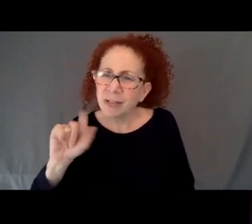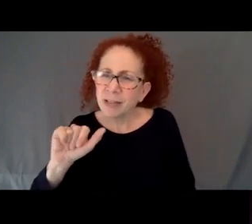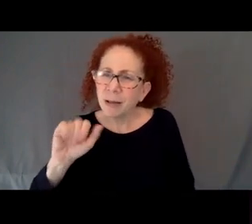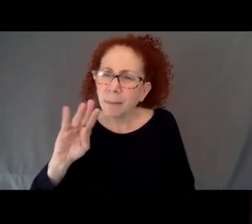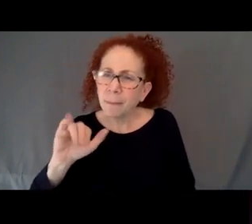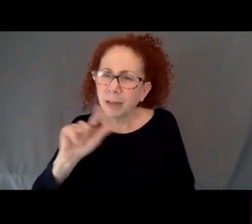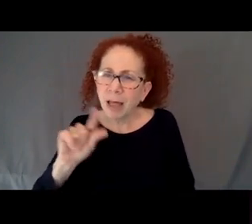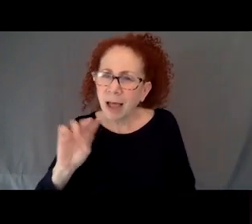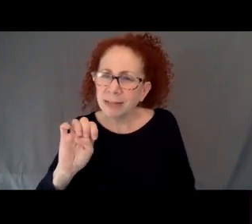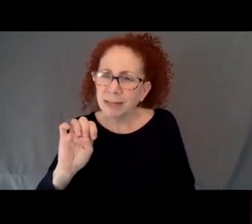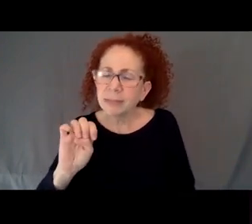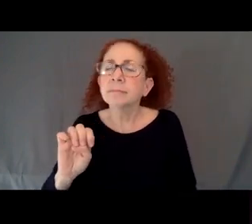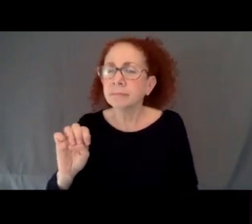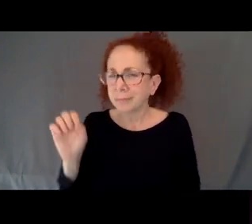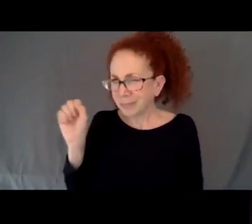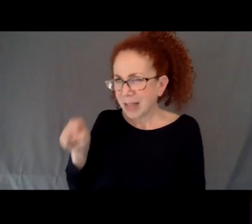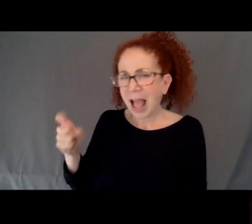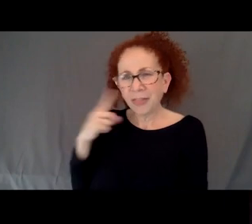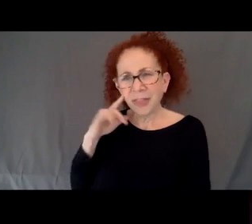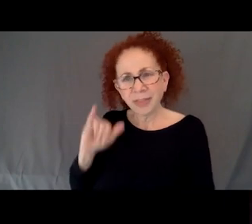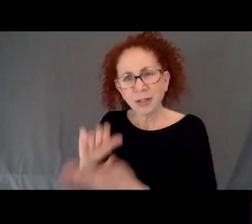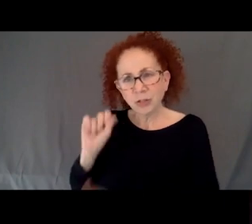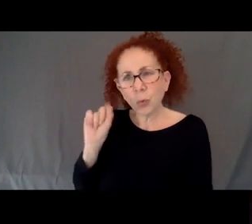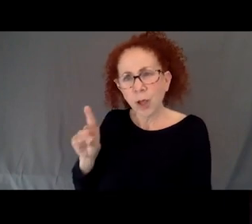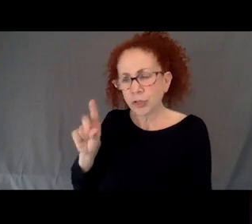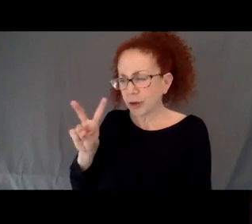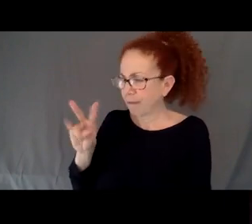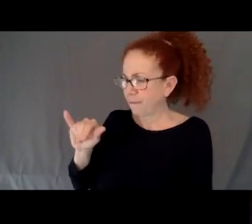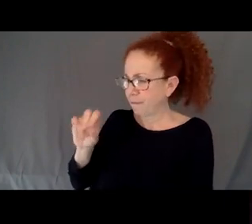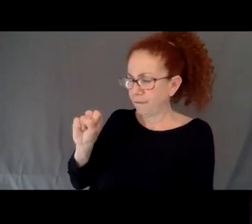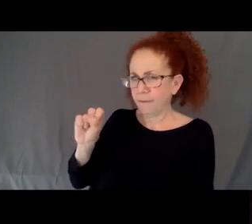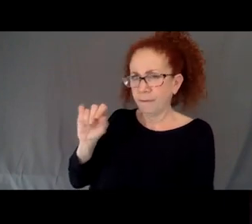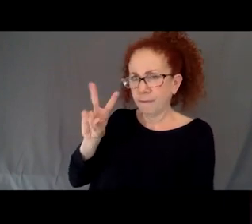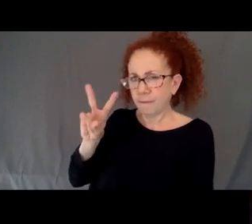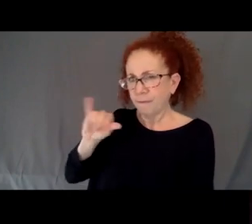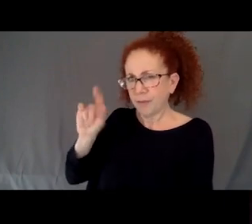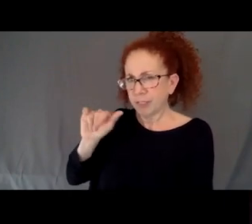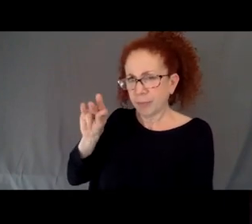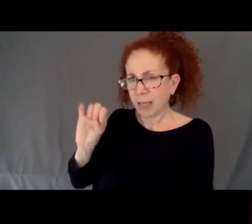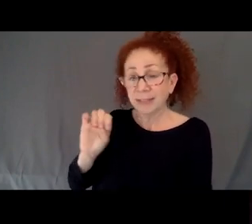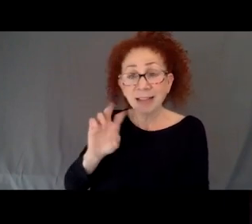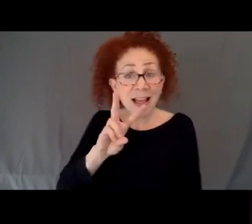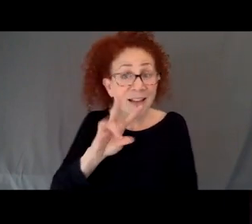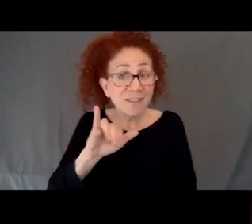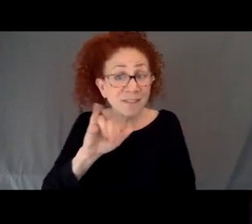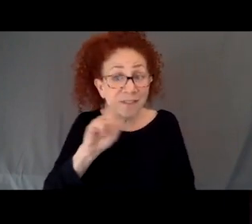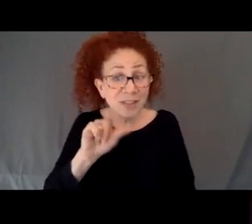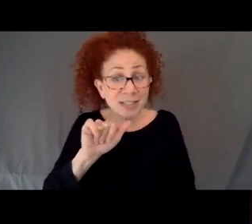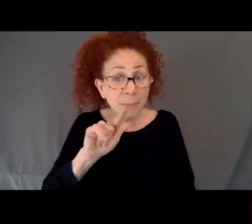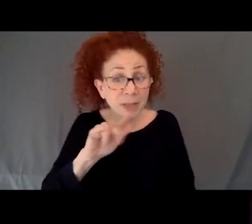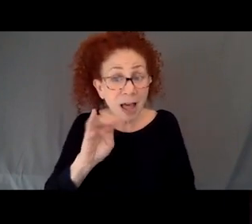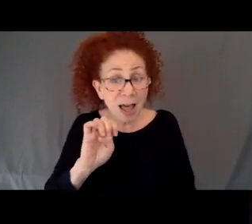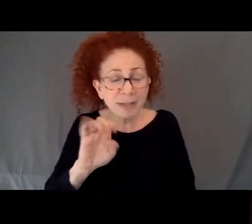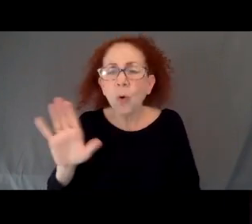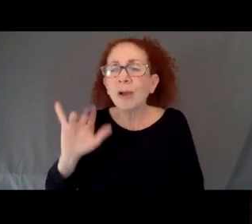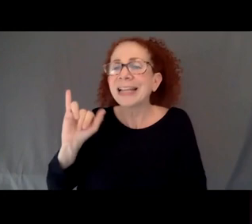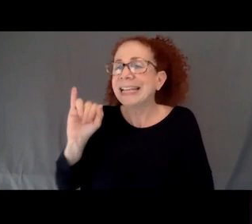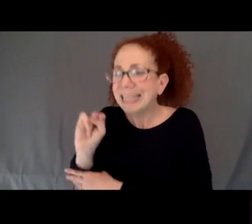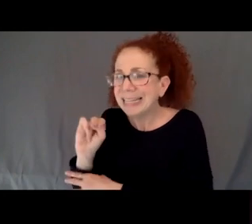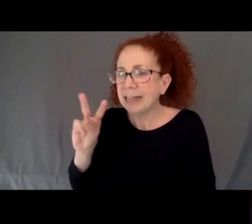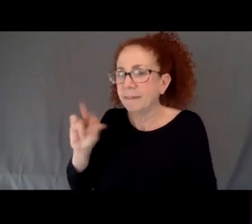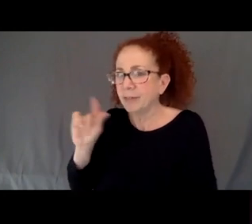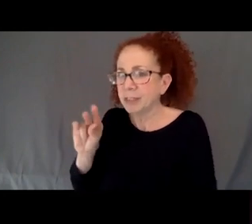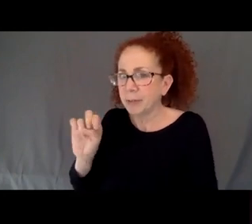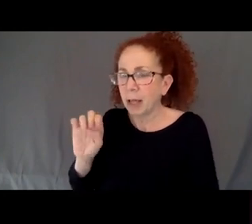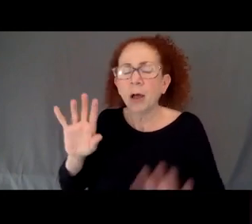invisibilize? Yeah, I think that's the question, invisibilize. Visibilize. Okay. Invisibilize. I